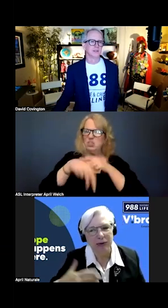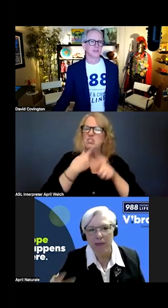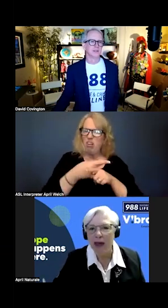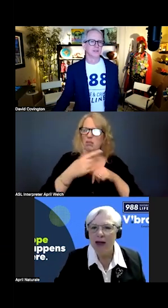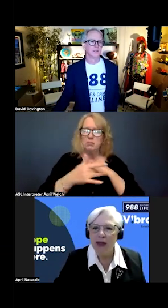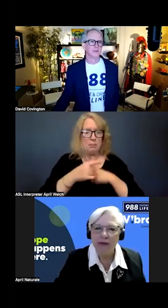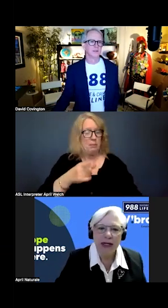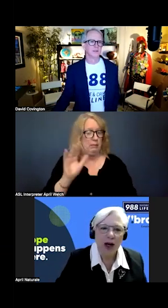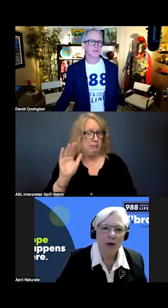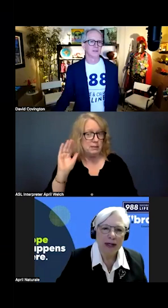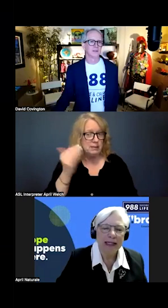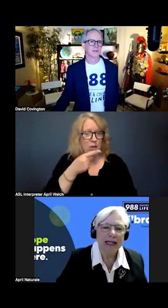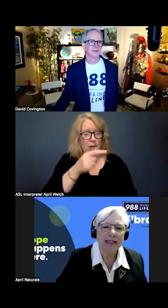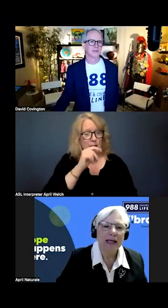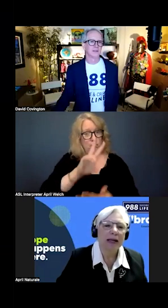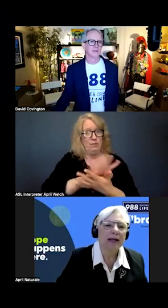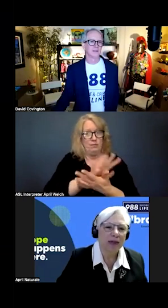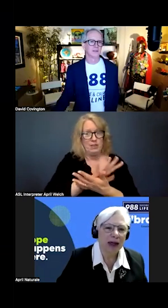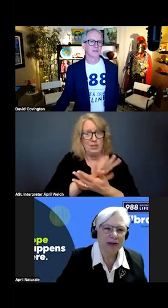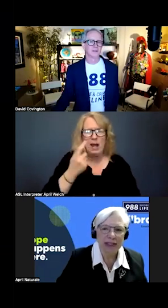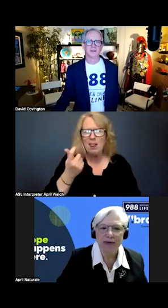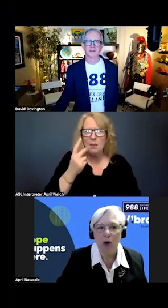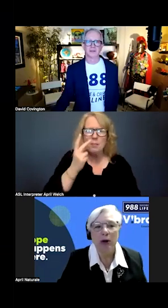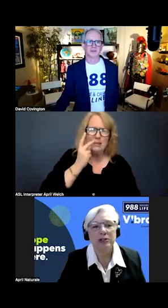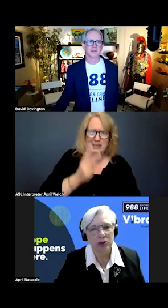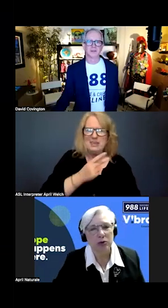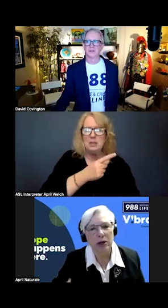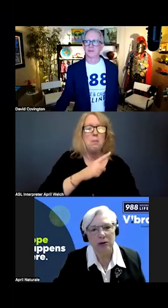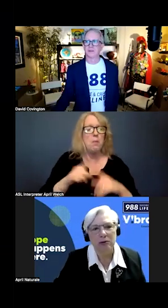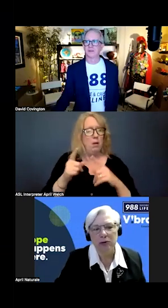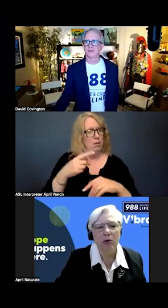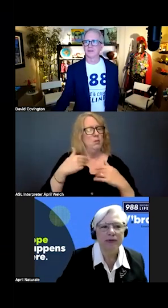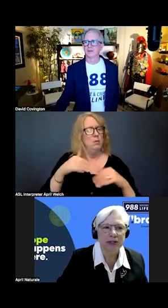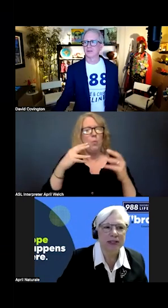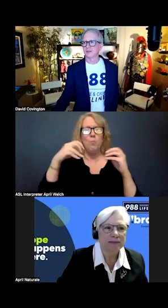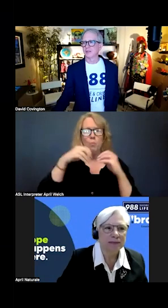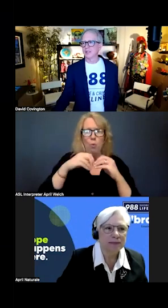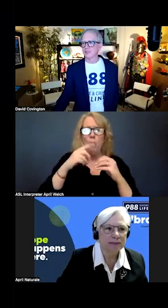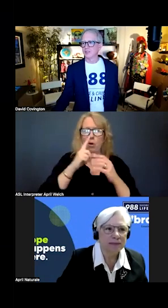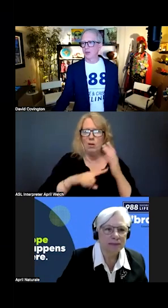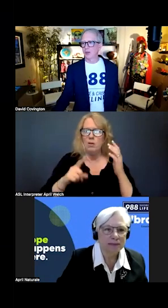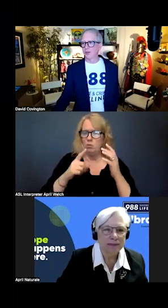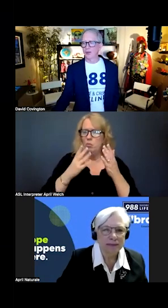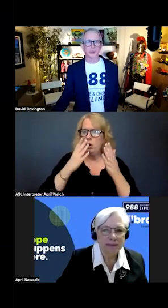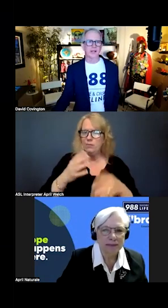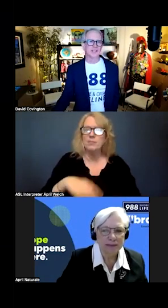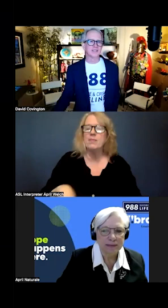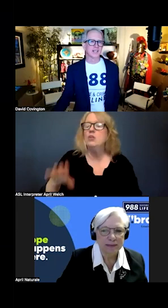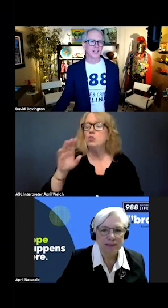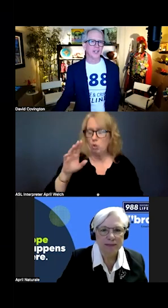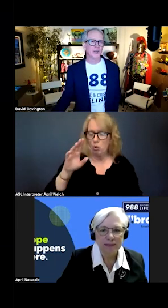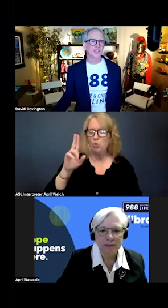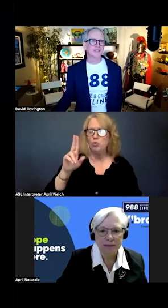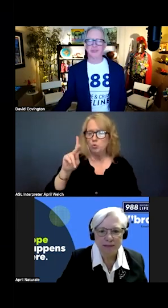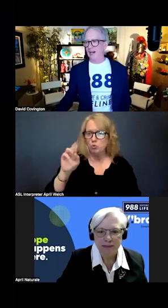to me from the video, I did get a sneak peek, that there's even more to what UCARU offers. So UCARU is